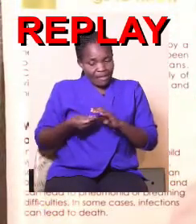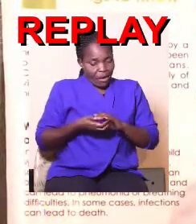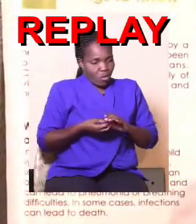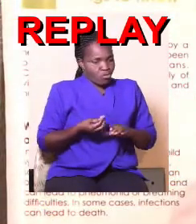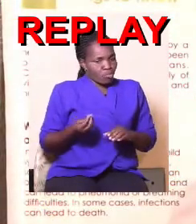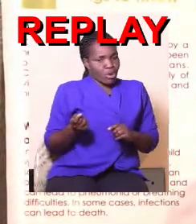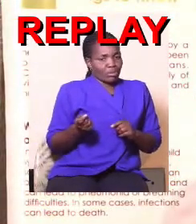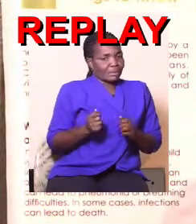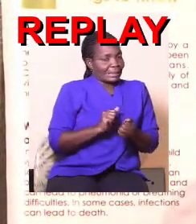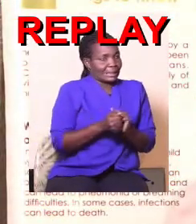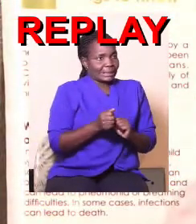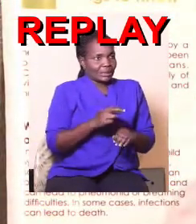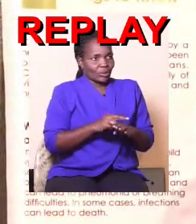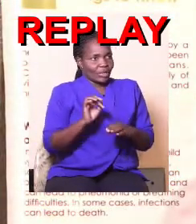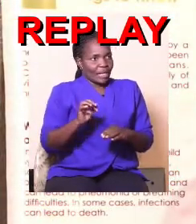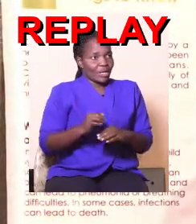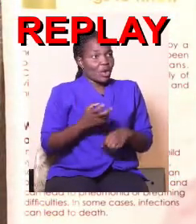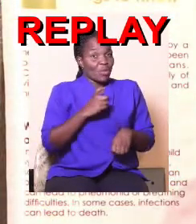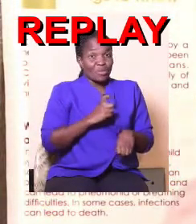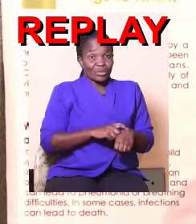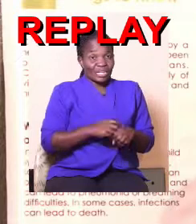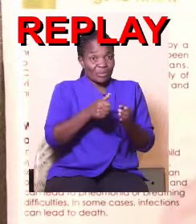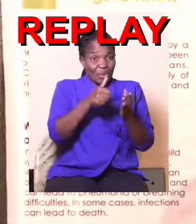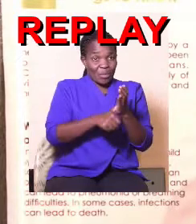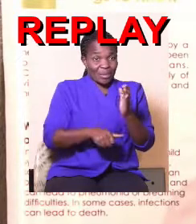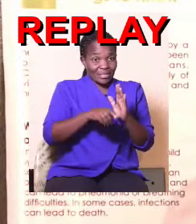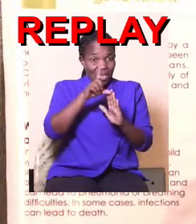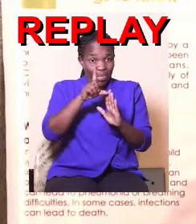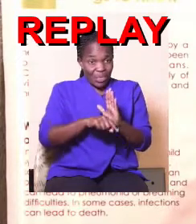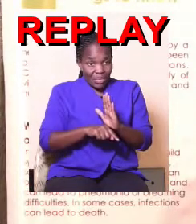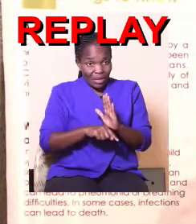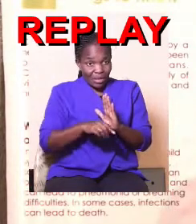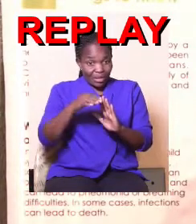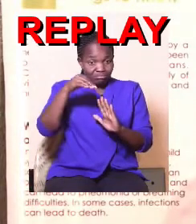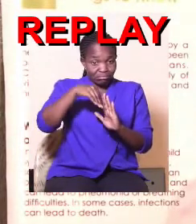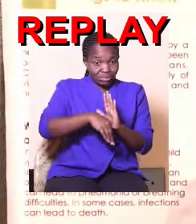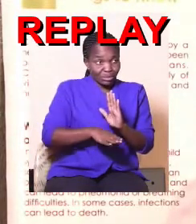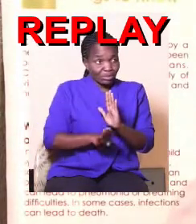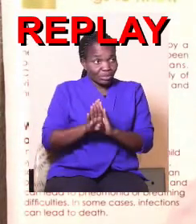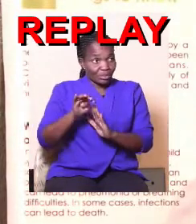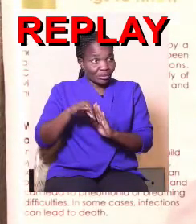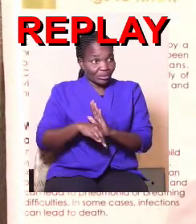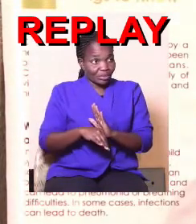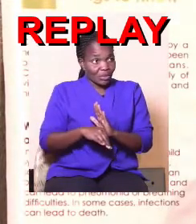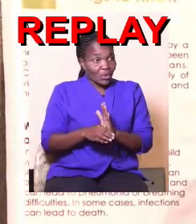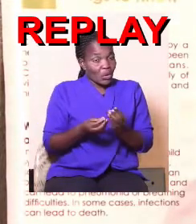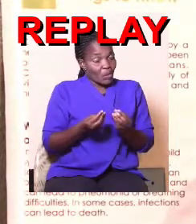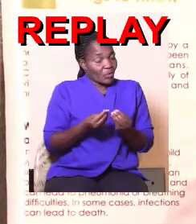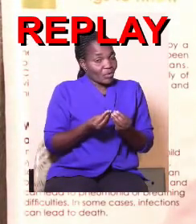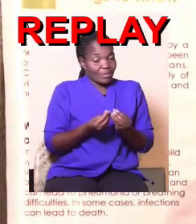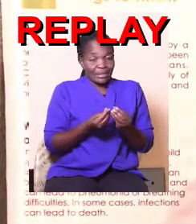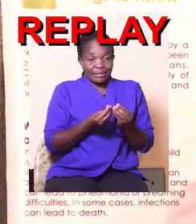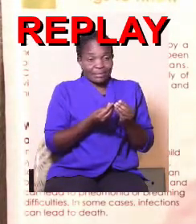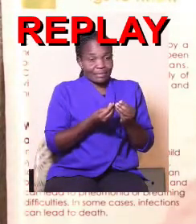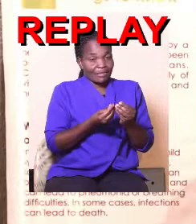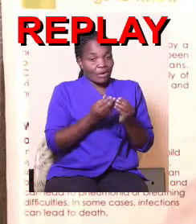crisis, money always leave what is called developing and developing an emerging market. In South Africa is